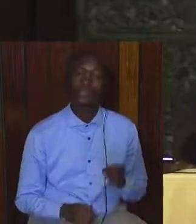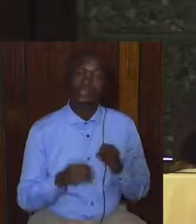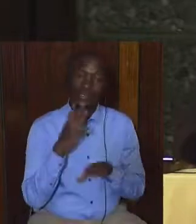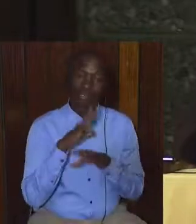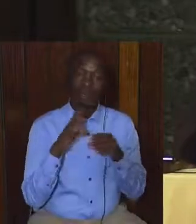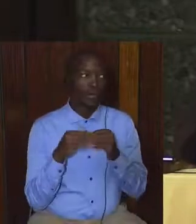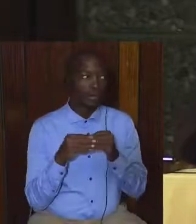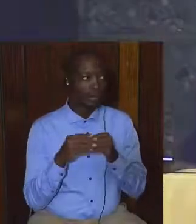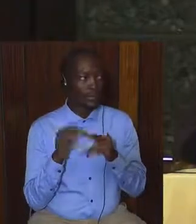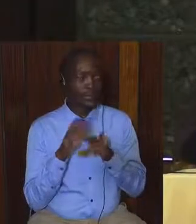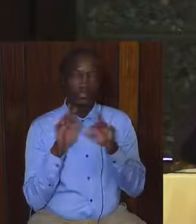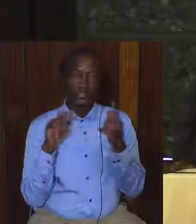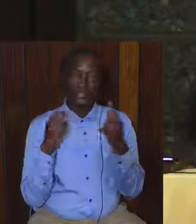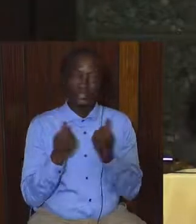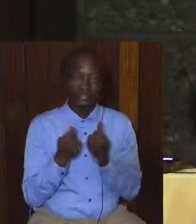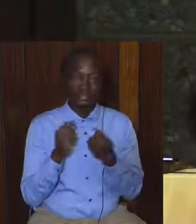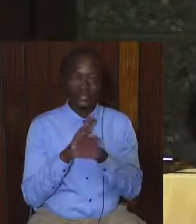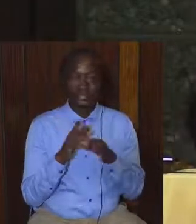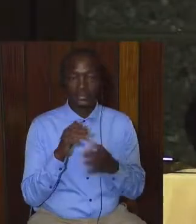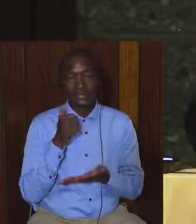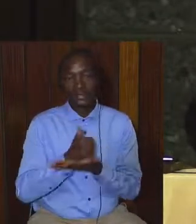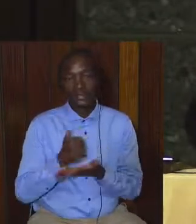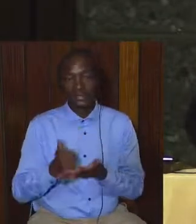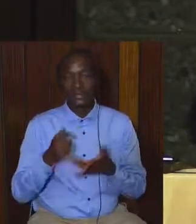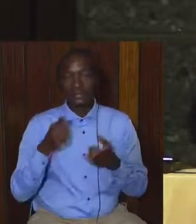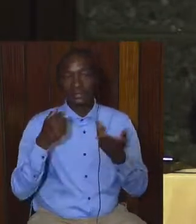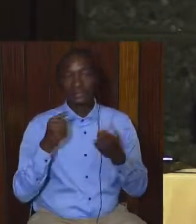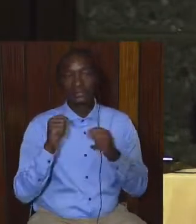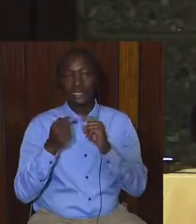of the team. Chair, they're sitting in the audience